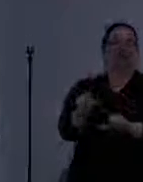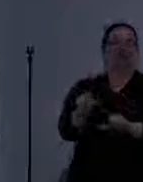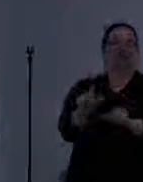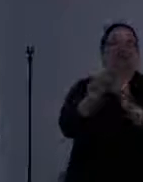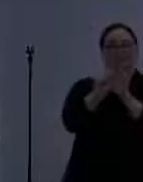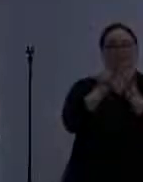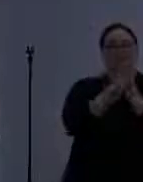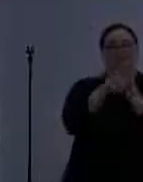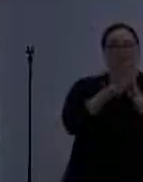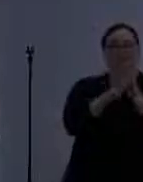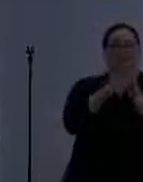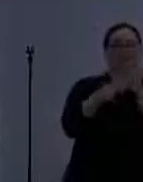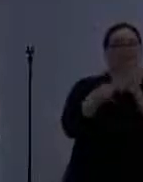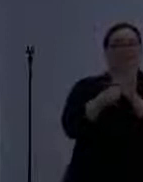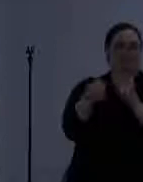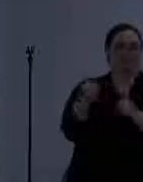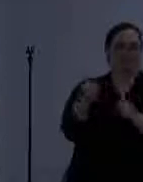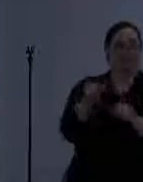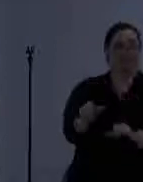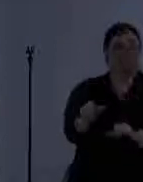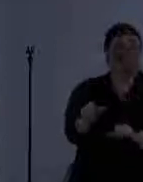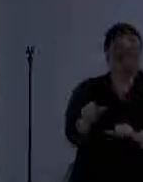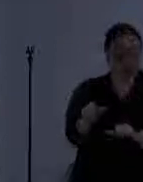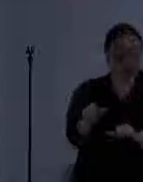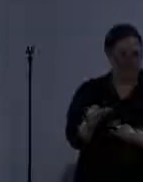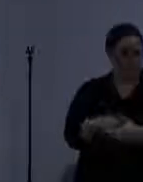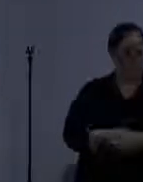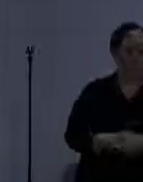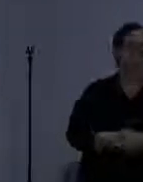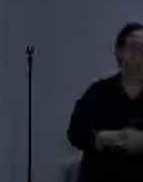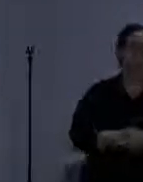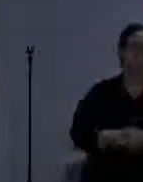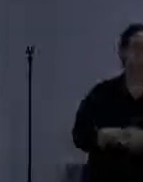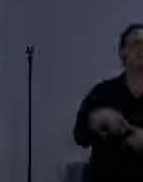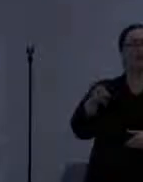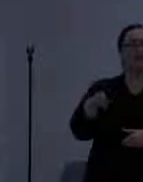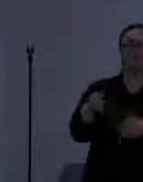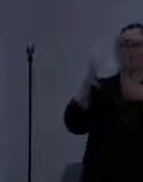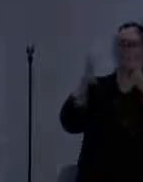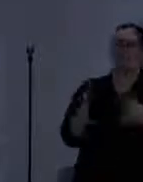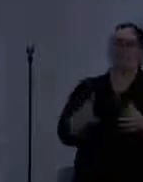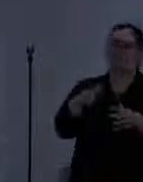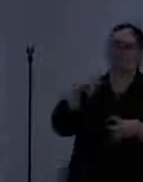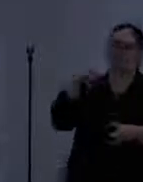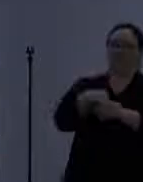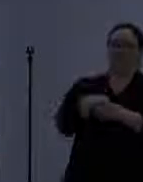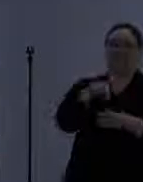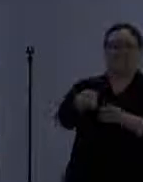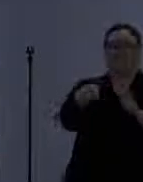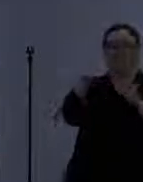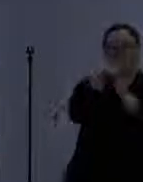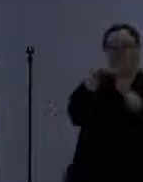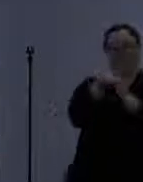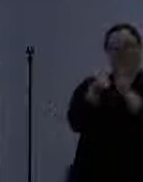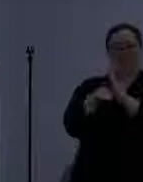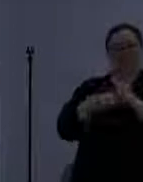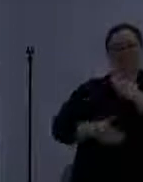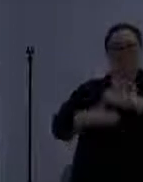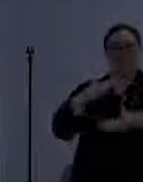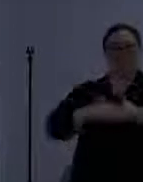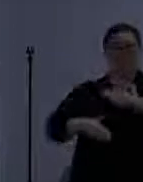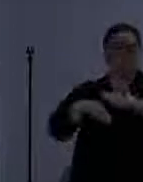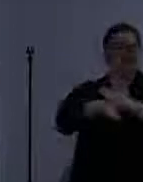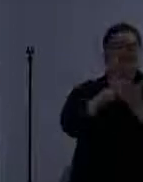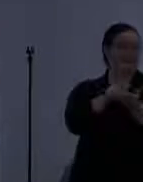core role of what the Quality and Safeguards Commission is about. And that's where we have the Code of Conduct, which is part of legislation,